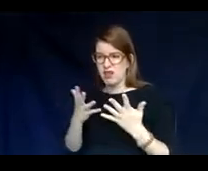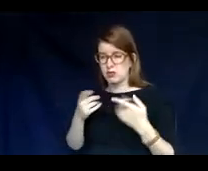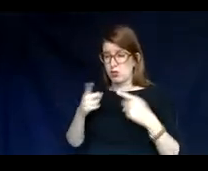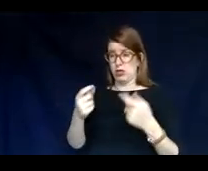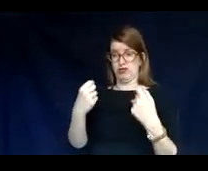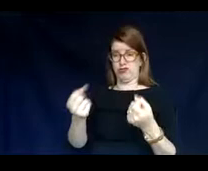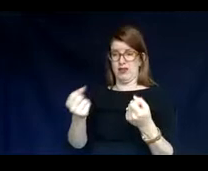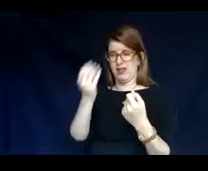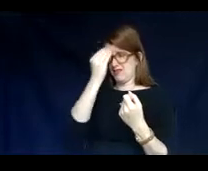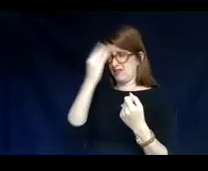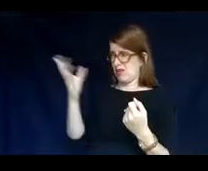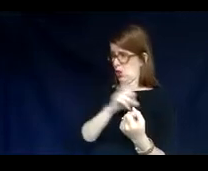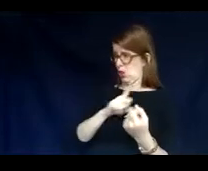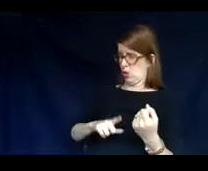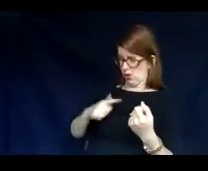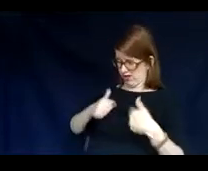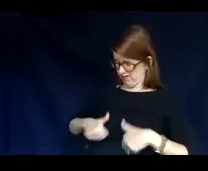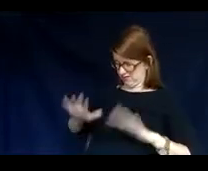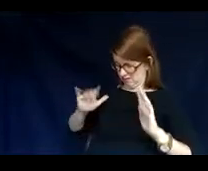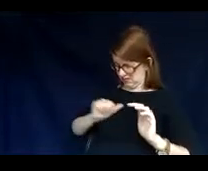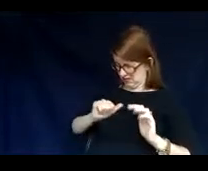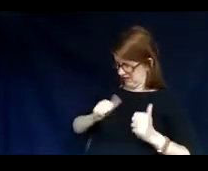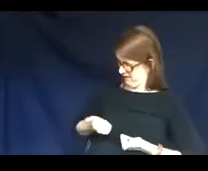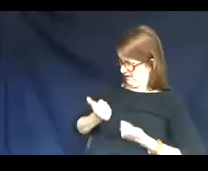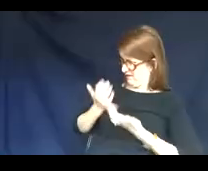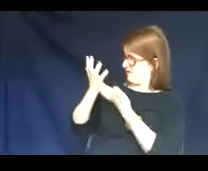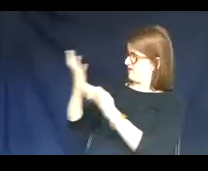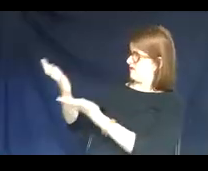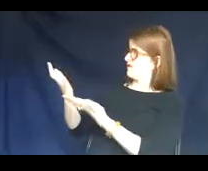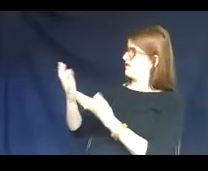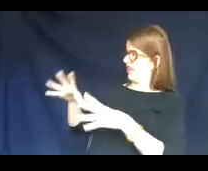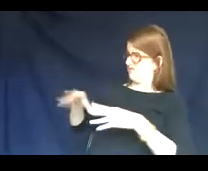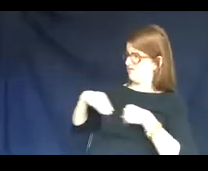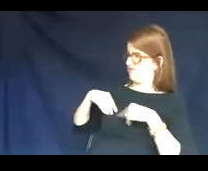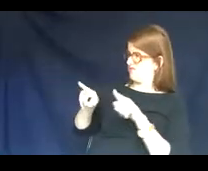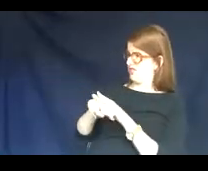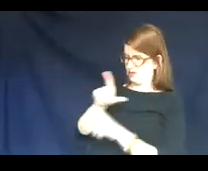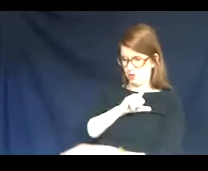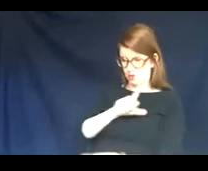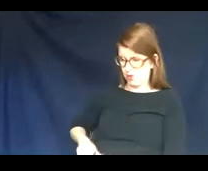said, Lord, I give myself to you. I take you as Lord the Savior.